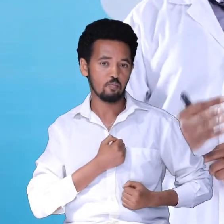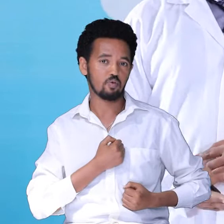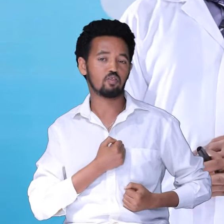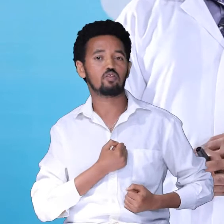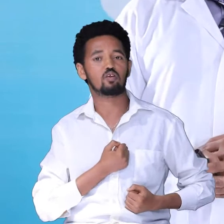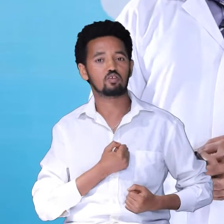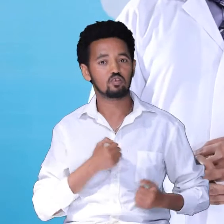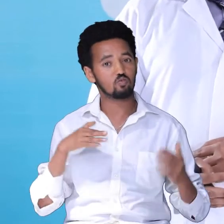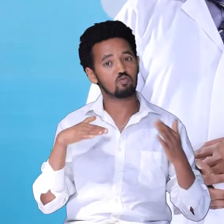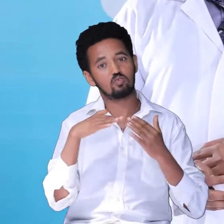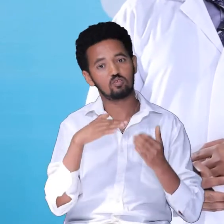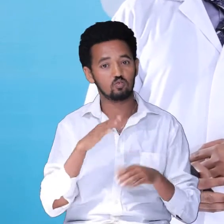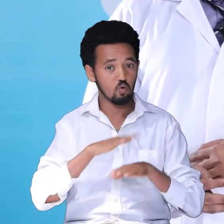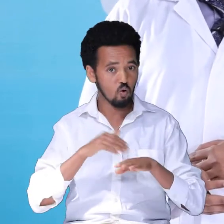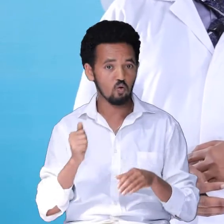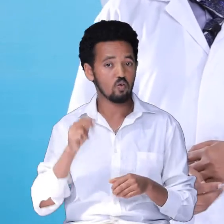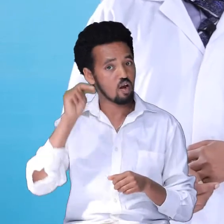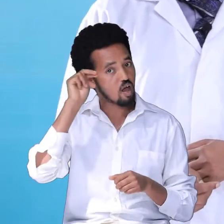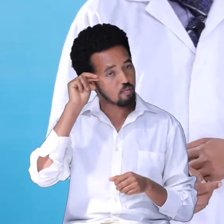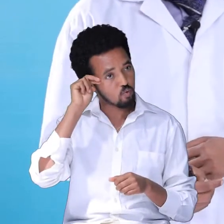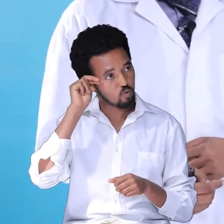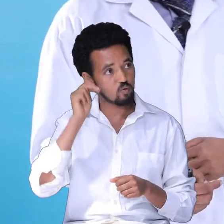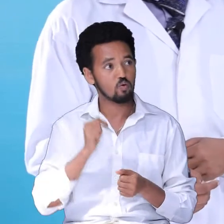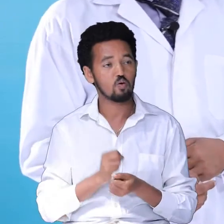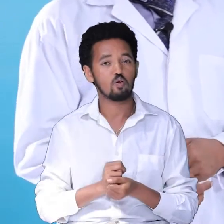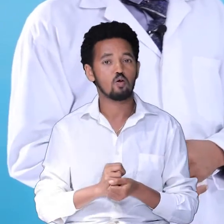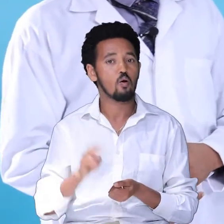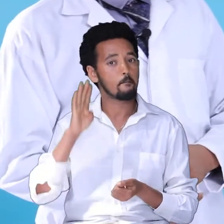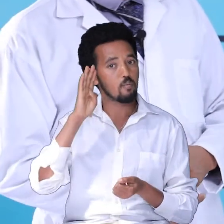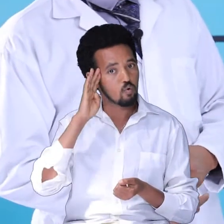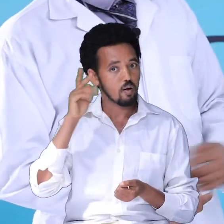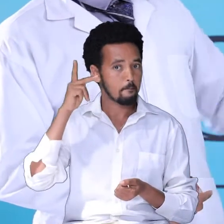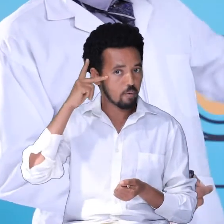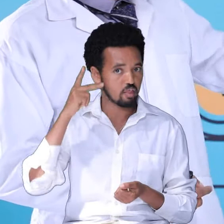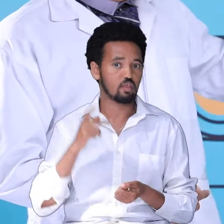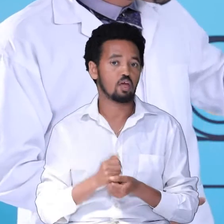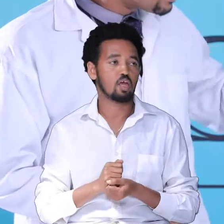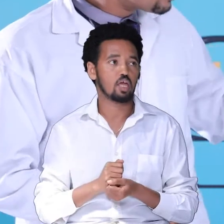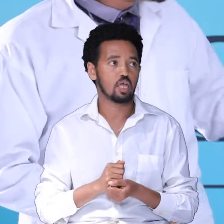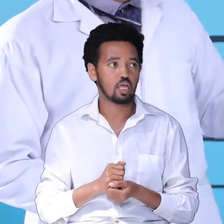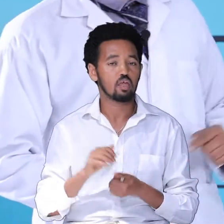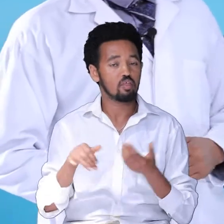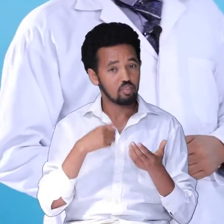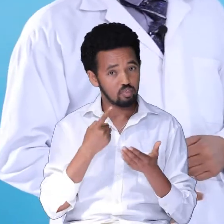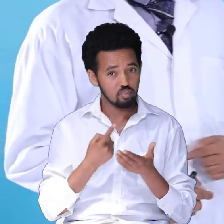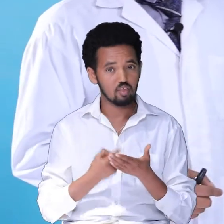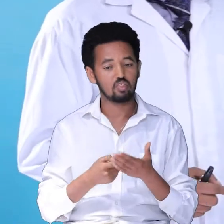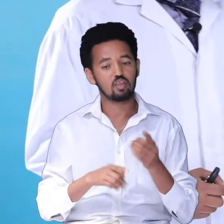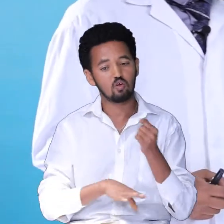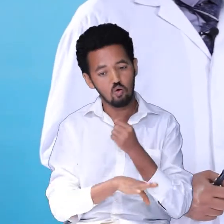dictatorship leader called Napoleon Bonaparte. Then in